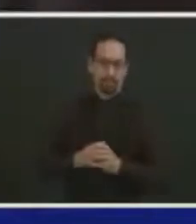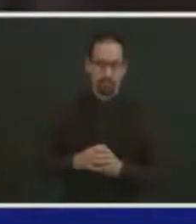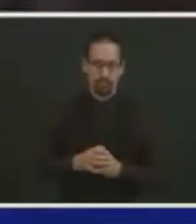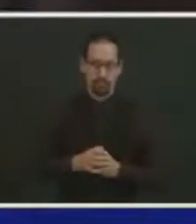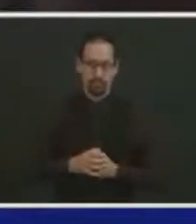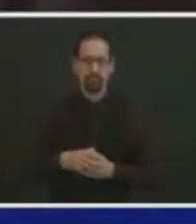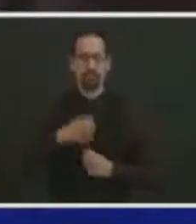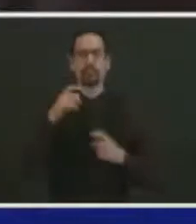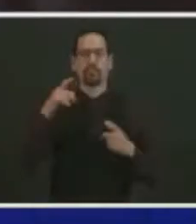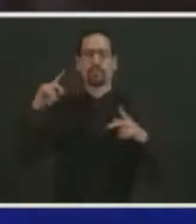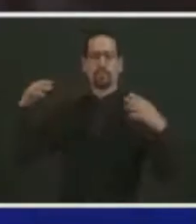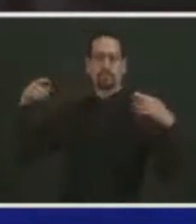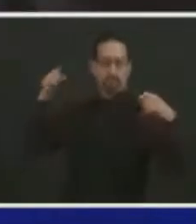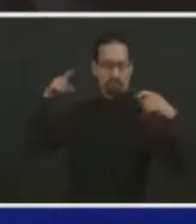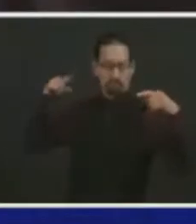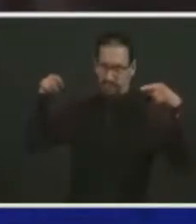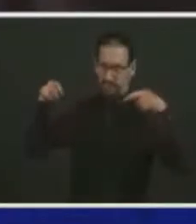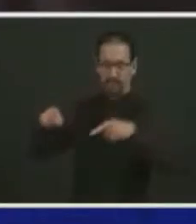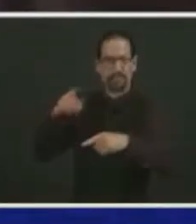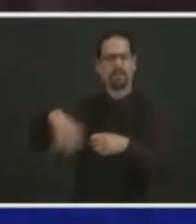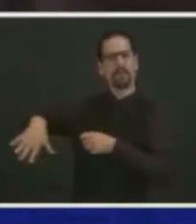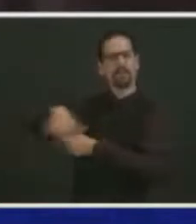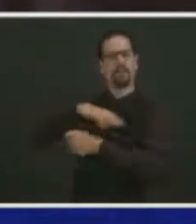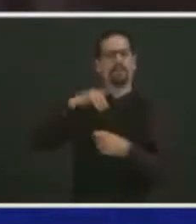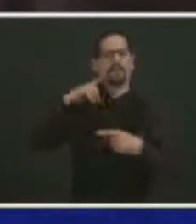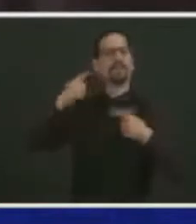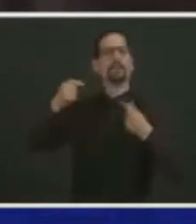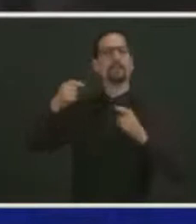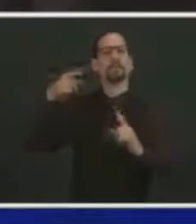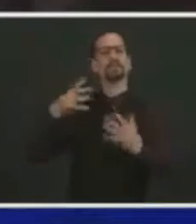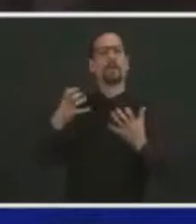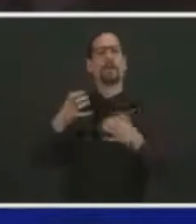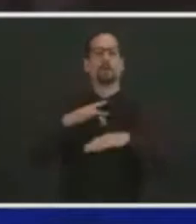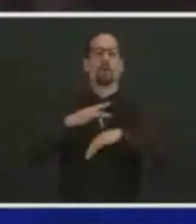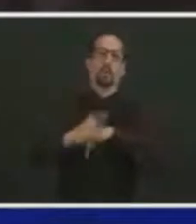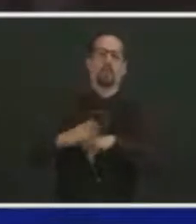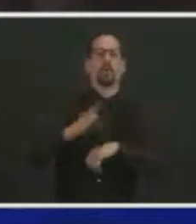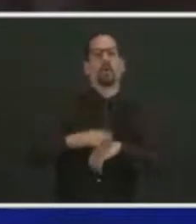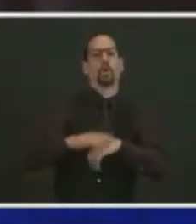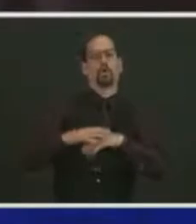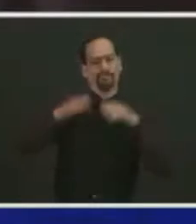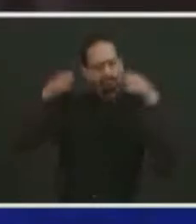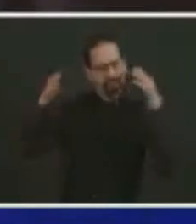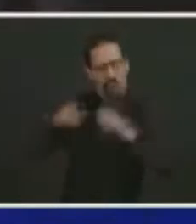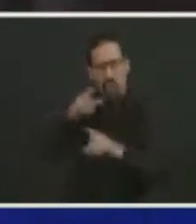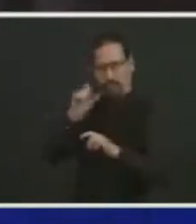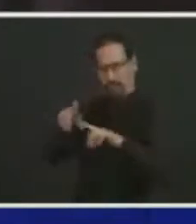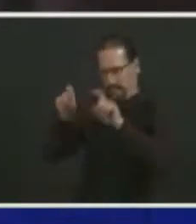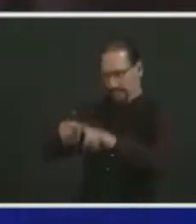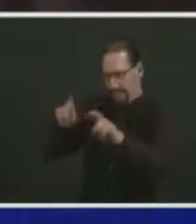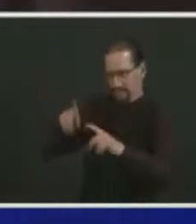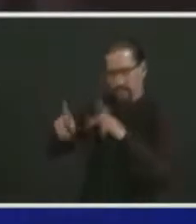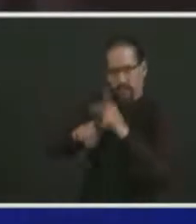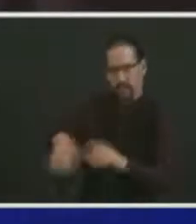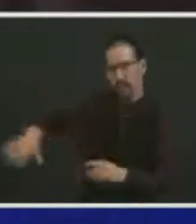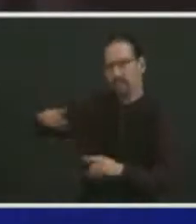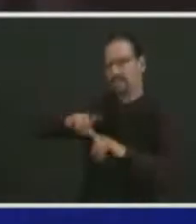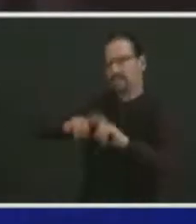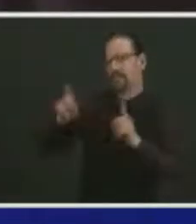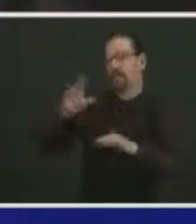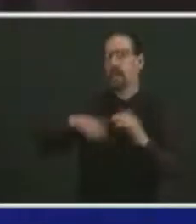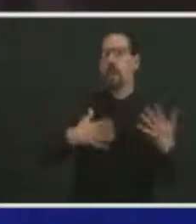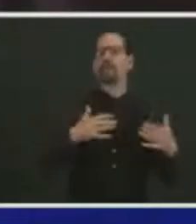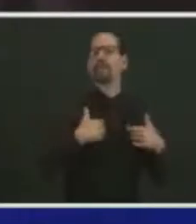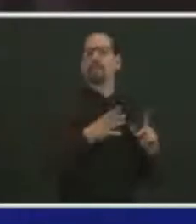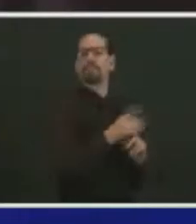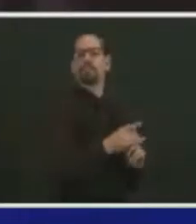warning detection system of testing. You will also get instructions on how you and your healthcare provider can get